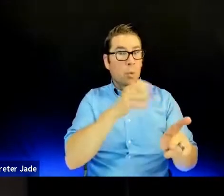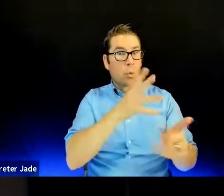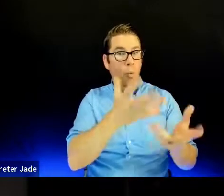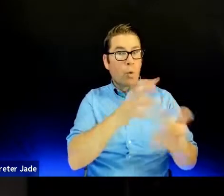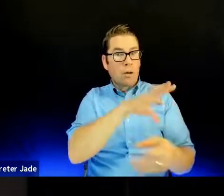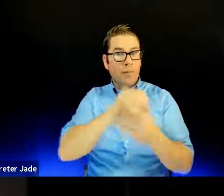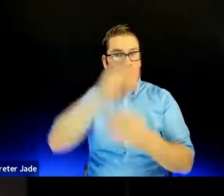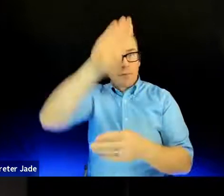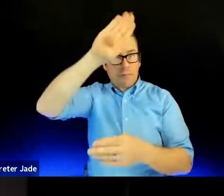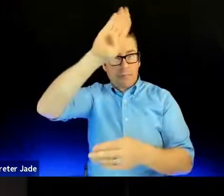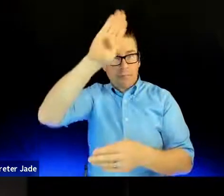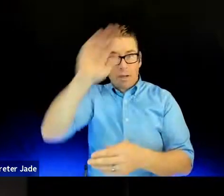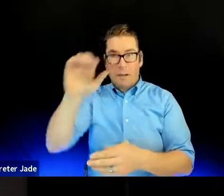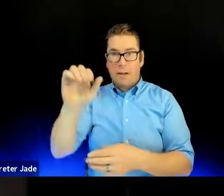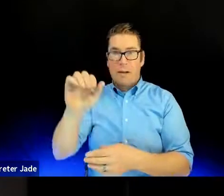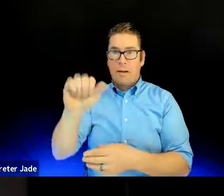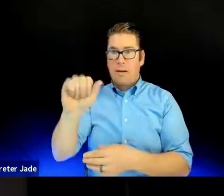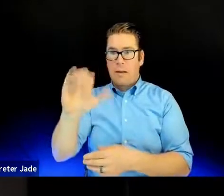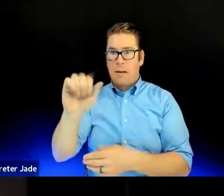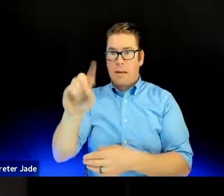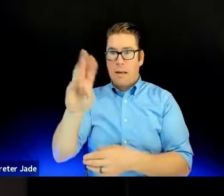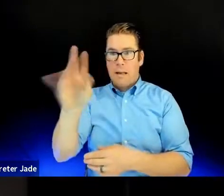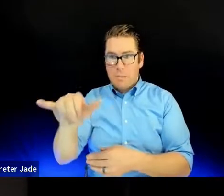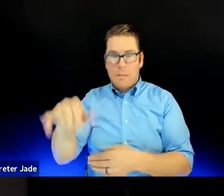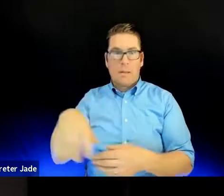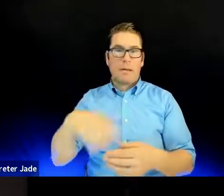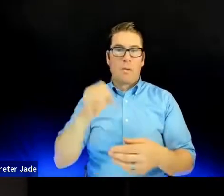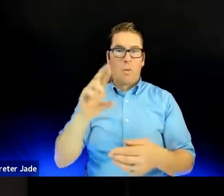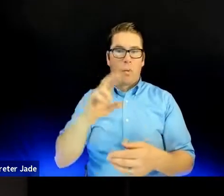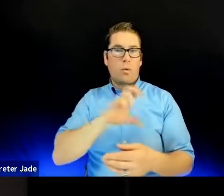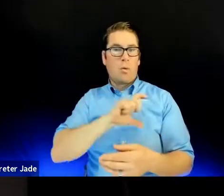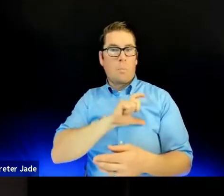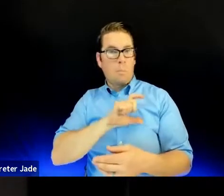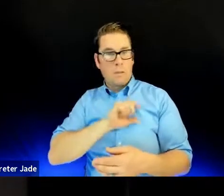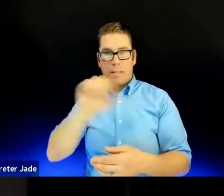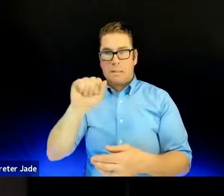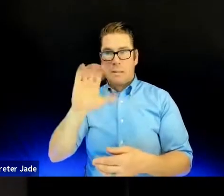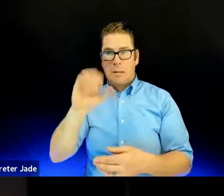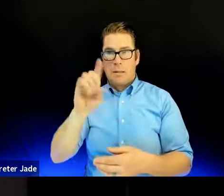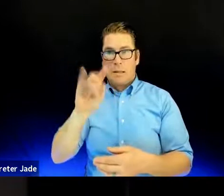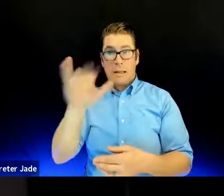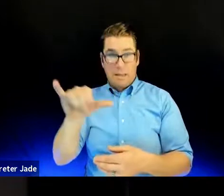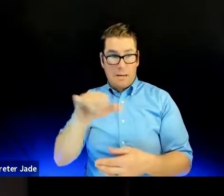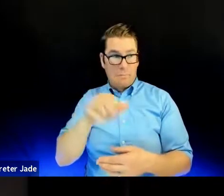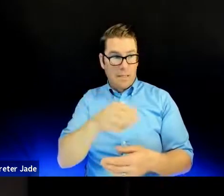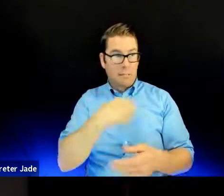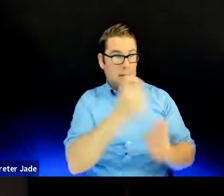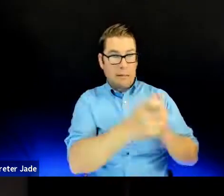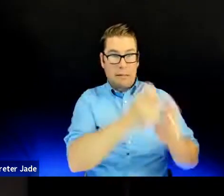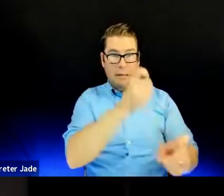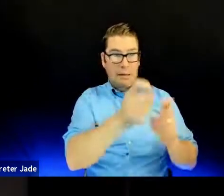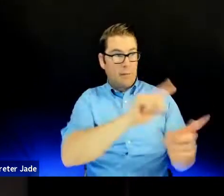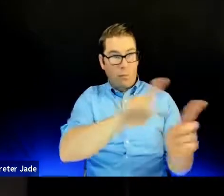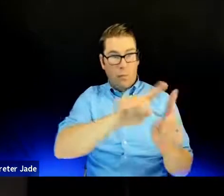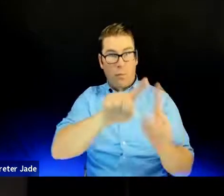And I donated the wood and lumber, and I just do them myself. And then I also started a scholarship for first responders at the Clovis